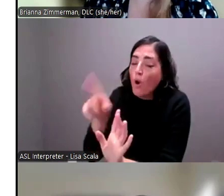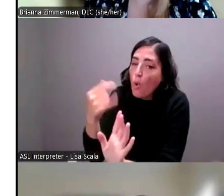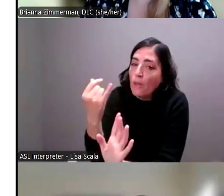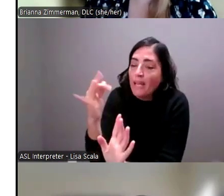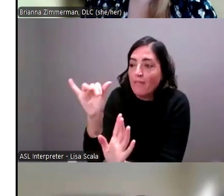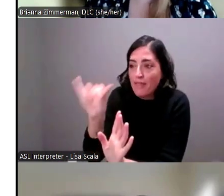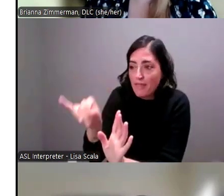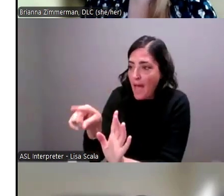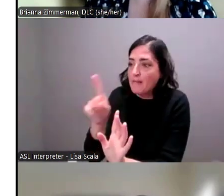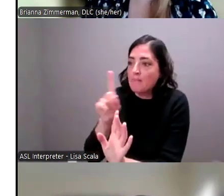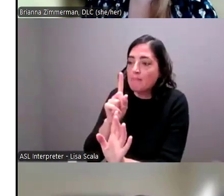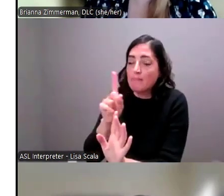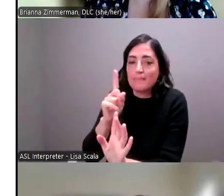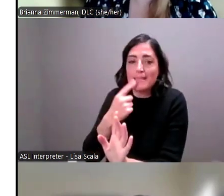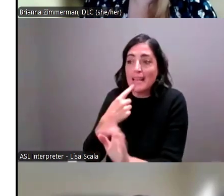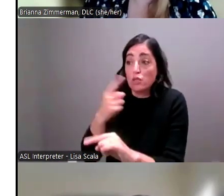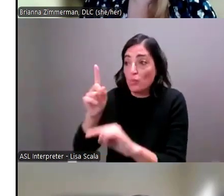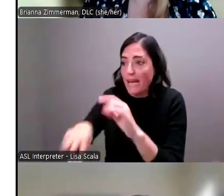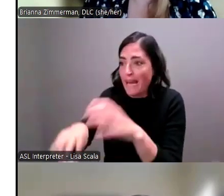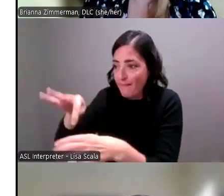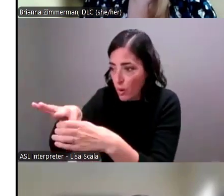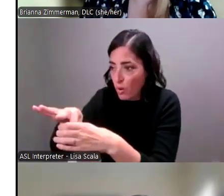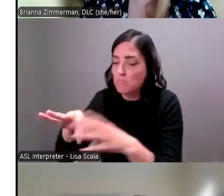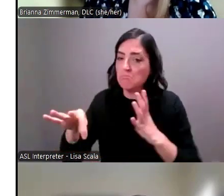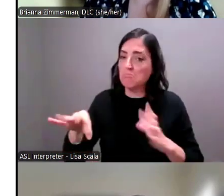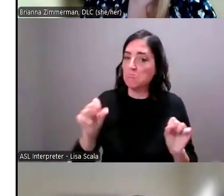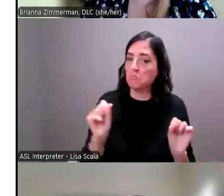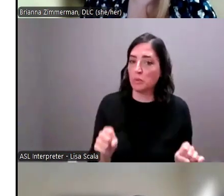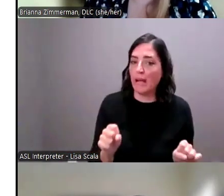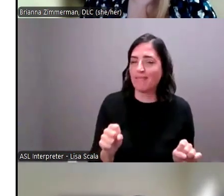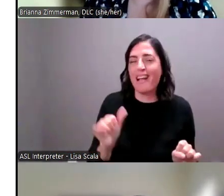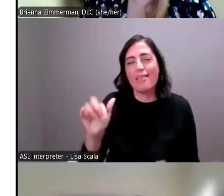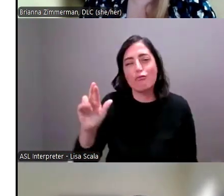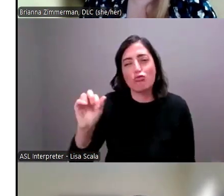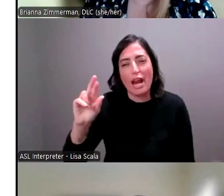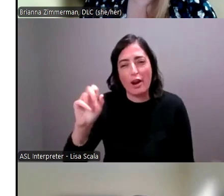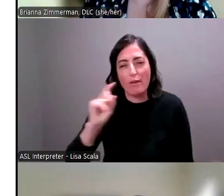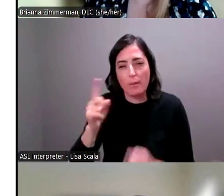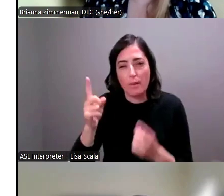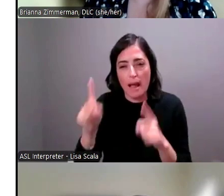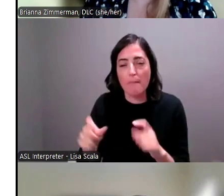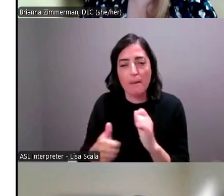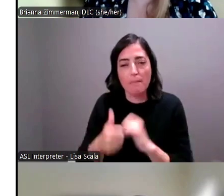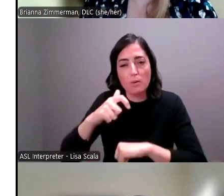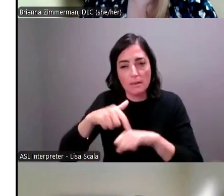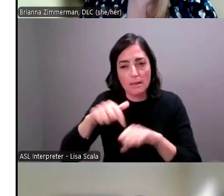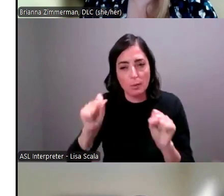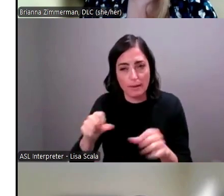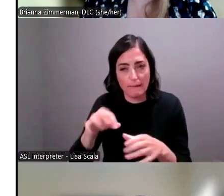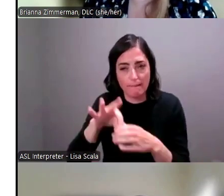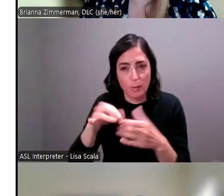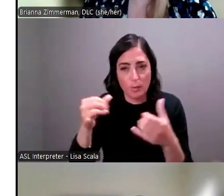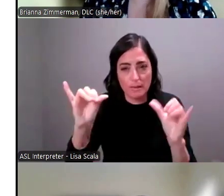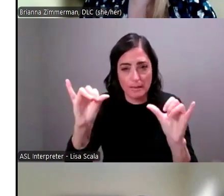you cannot register to vote or vote. And that's pretty rare that that would happen.